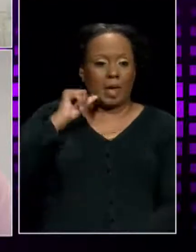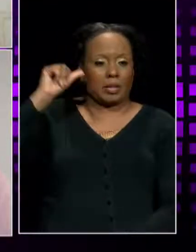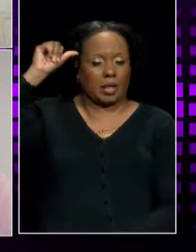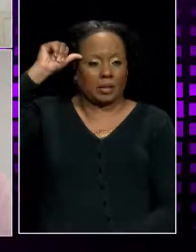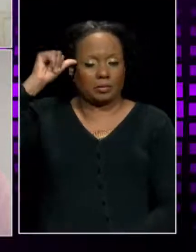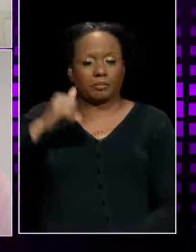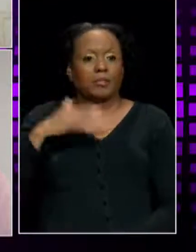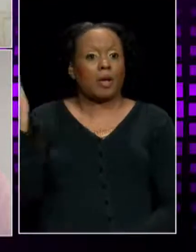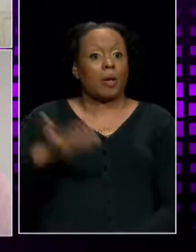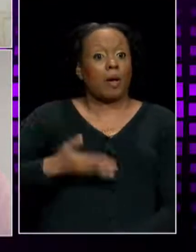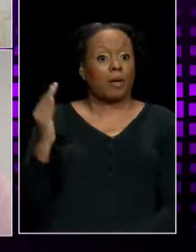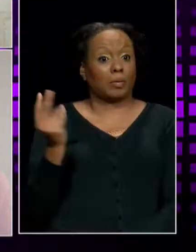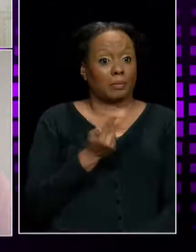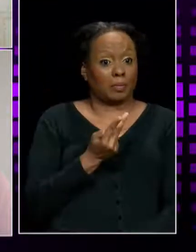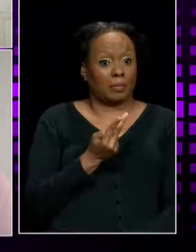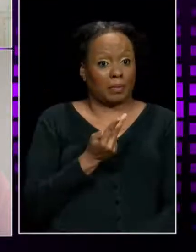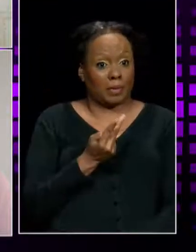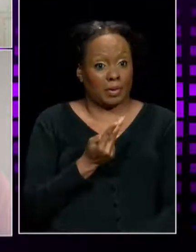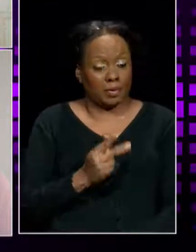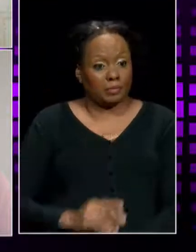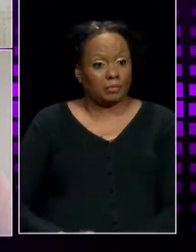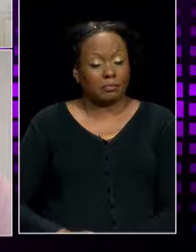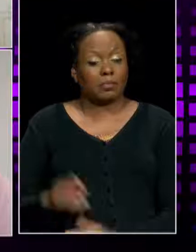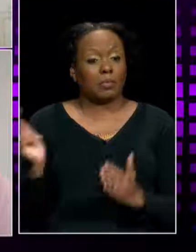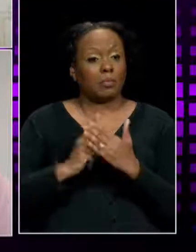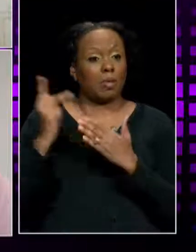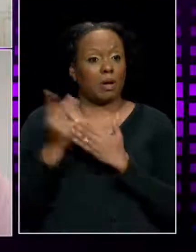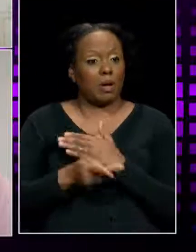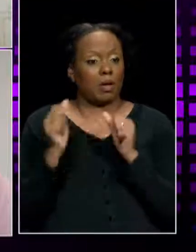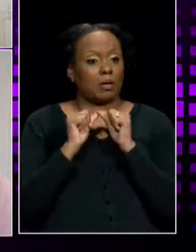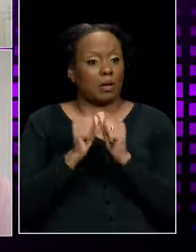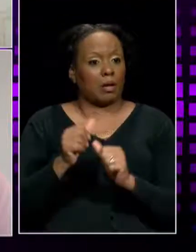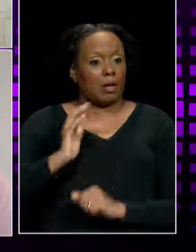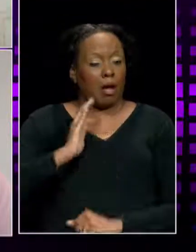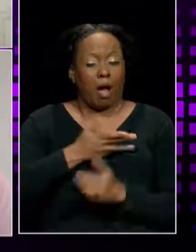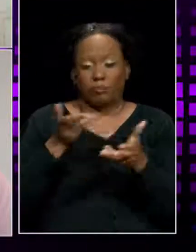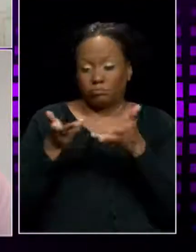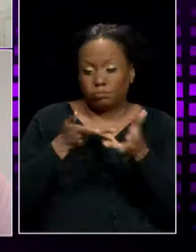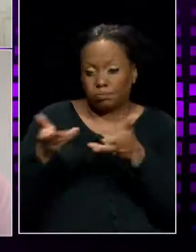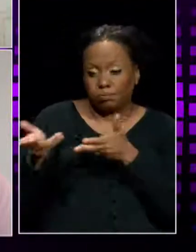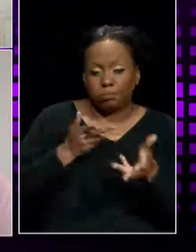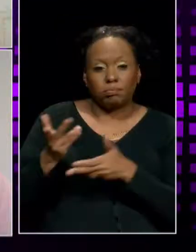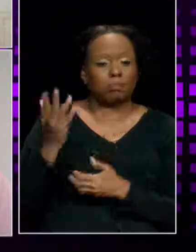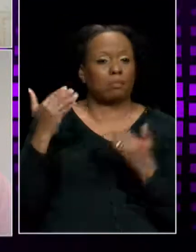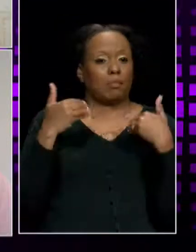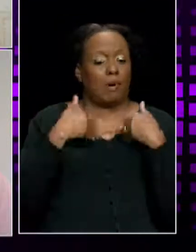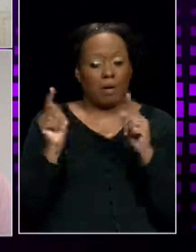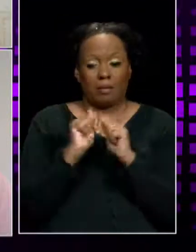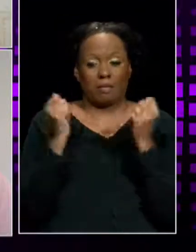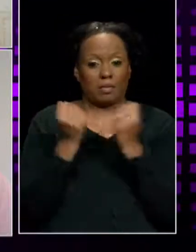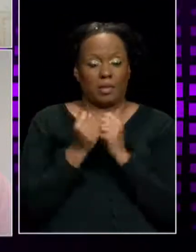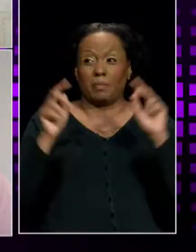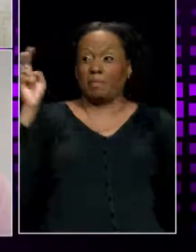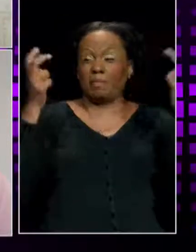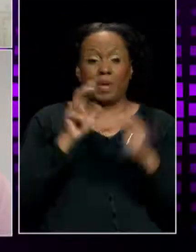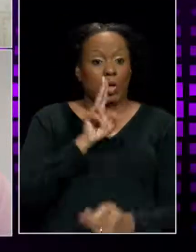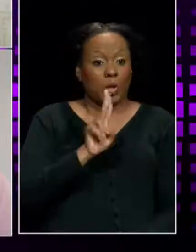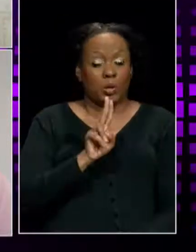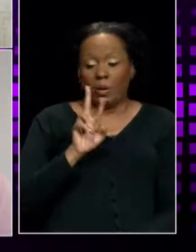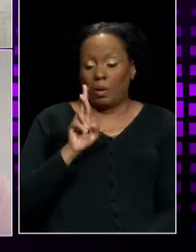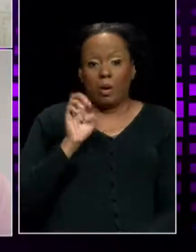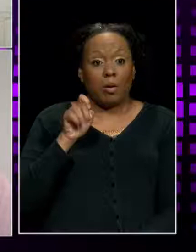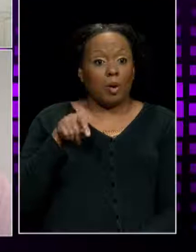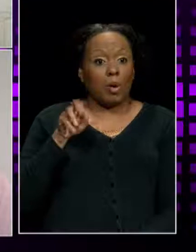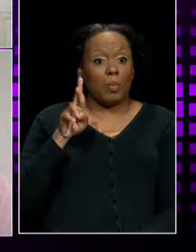Welcome back to the Listen Up Accord. We're continuing our conversation and we have the U Report team with us. It was a